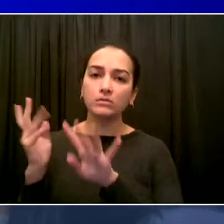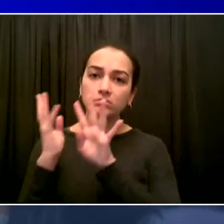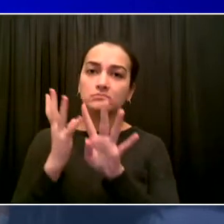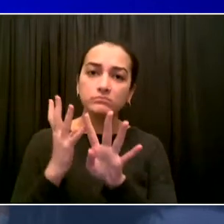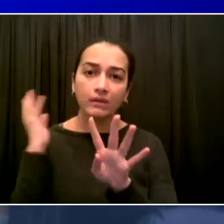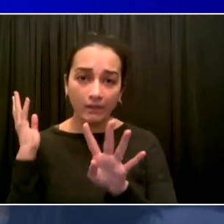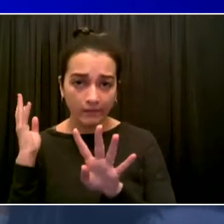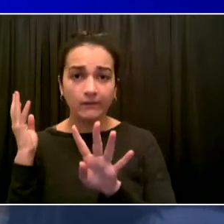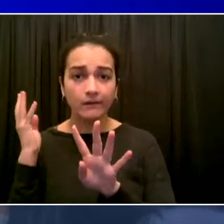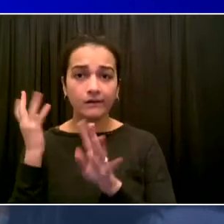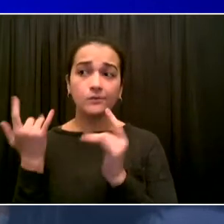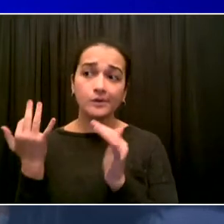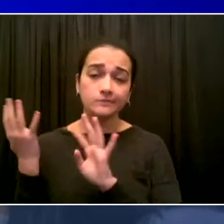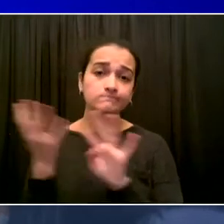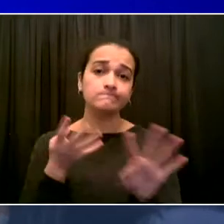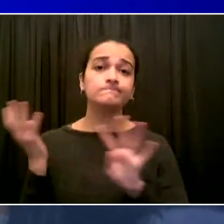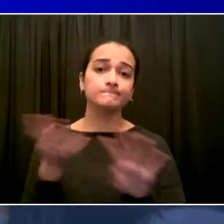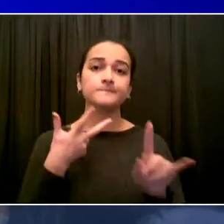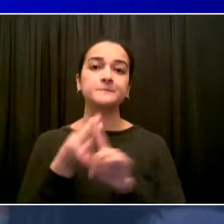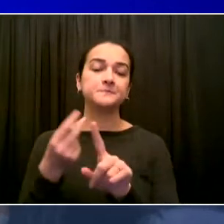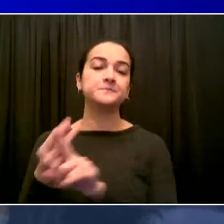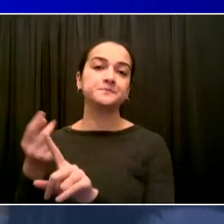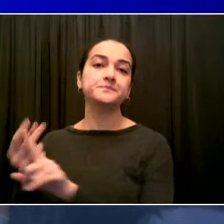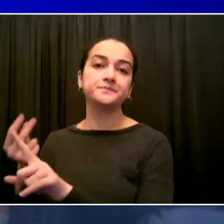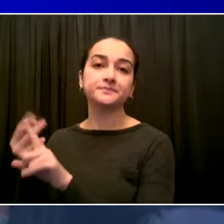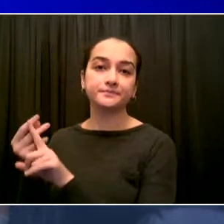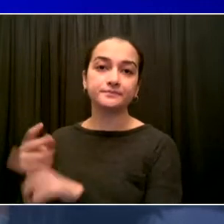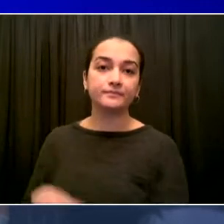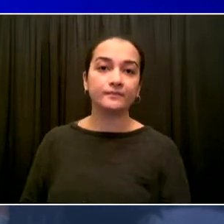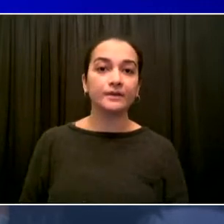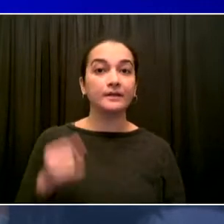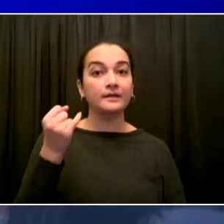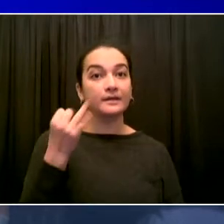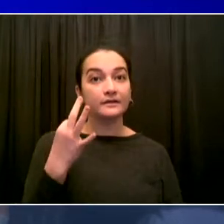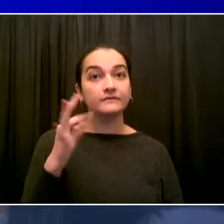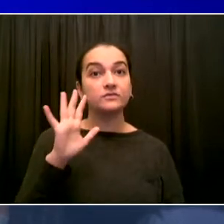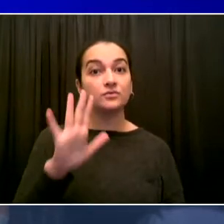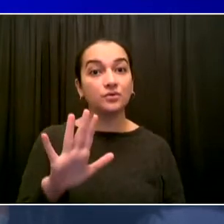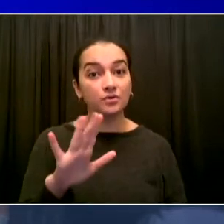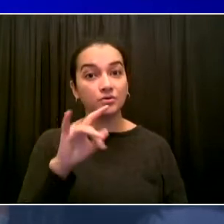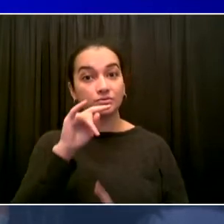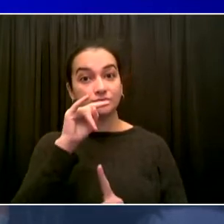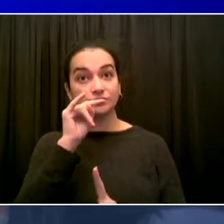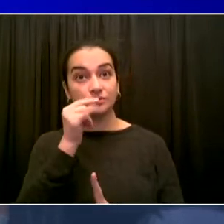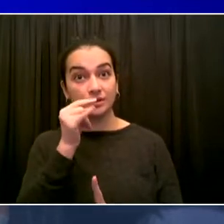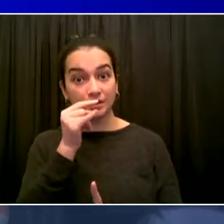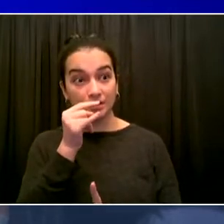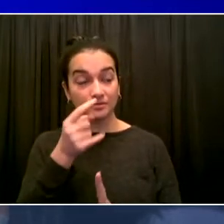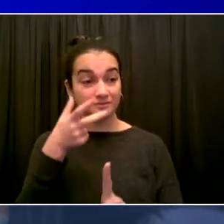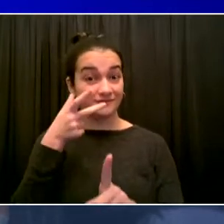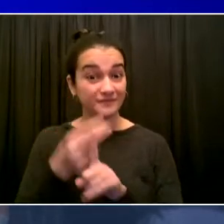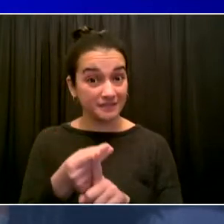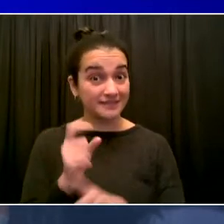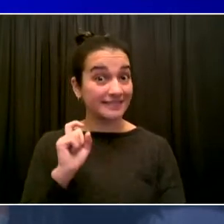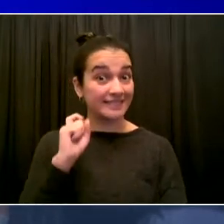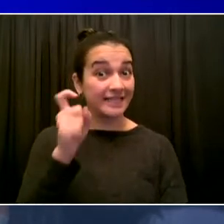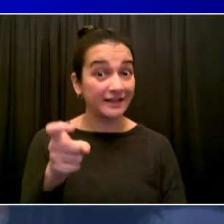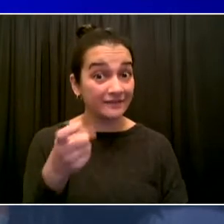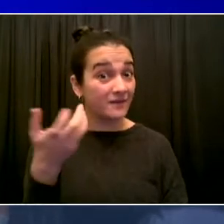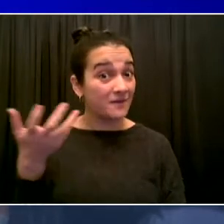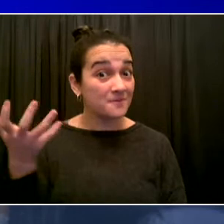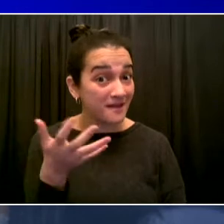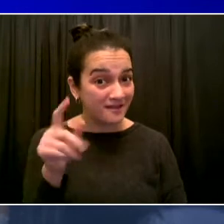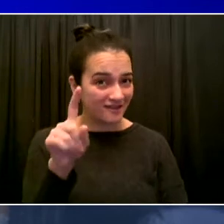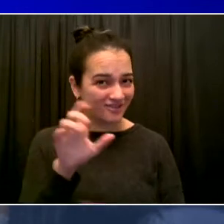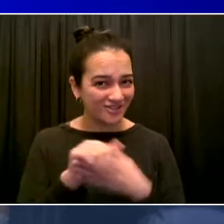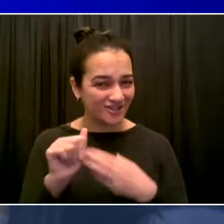so important. We want to get every child vaccinated, but for that child, for that family, another $100 per child is a really good thing. And how much